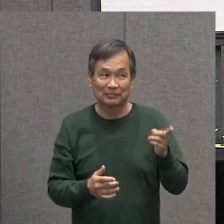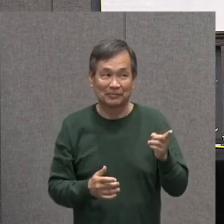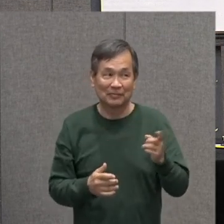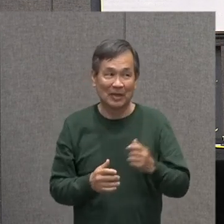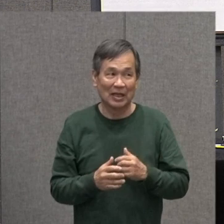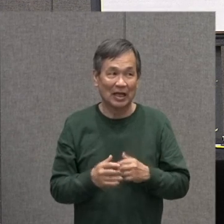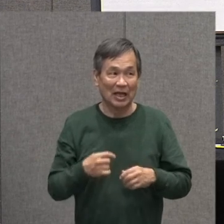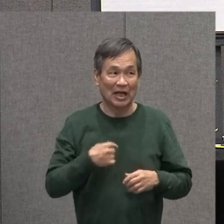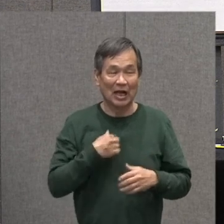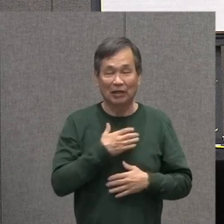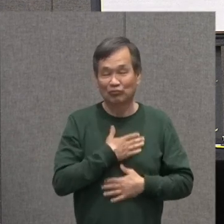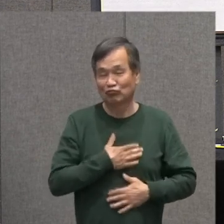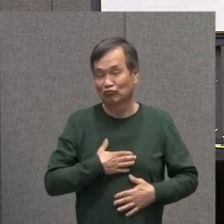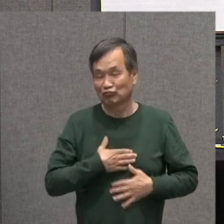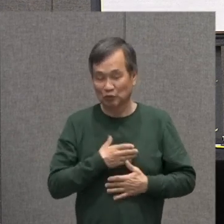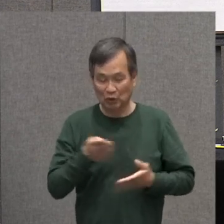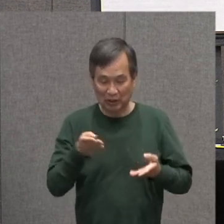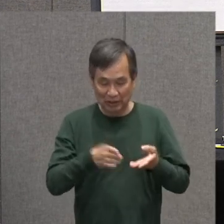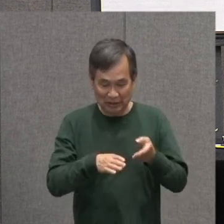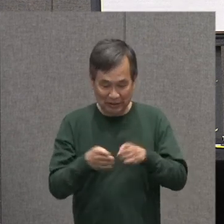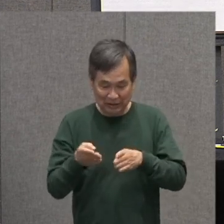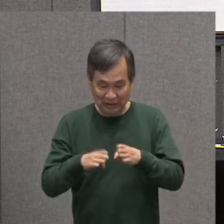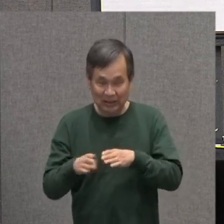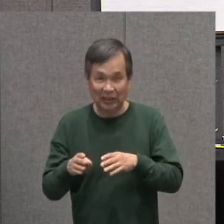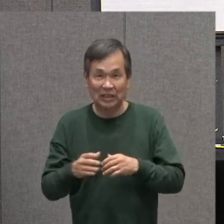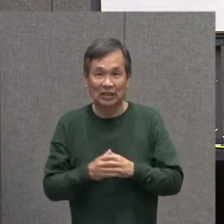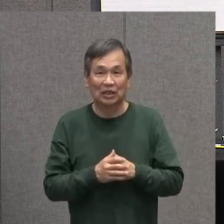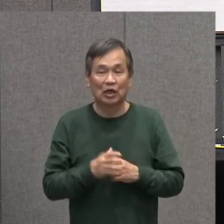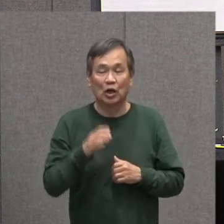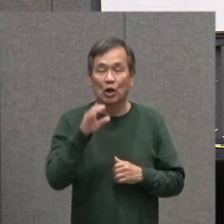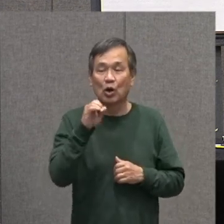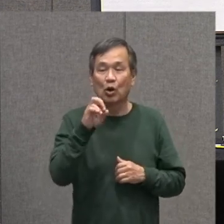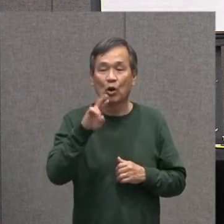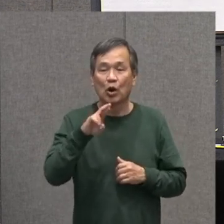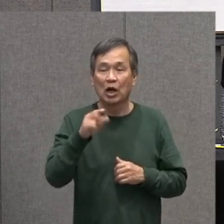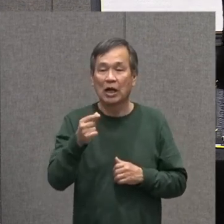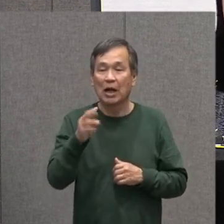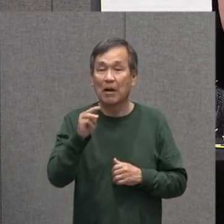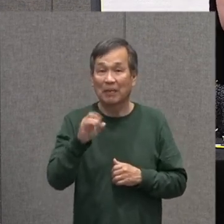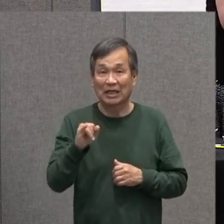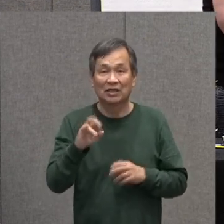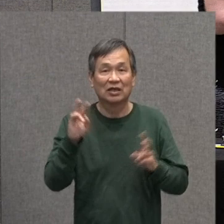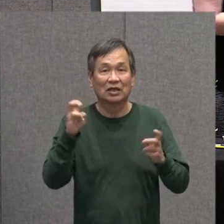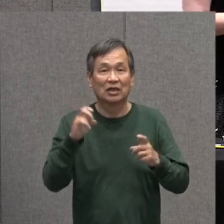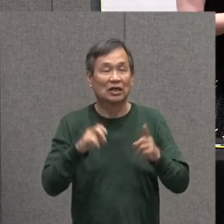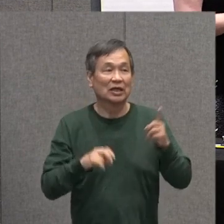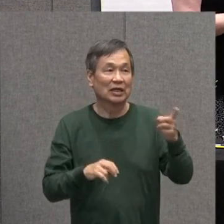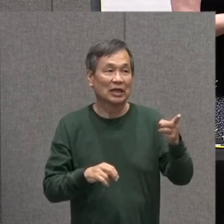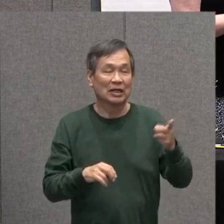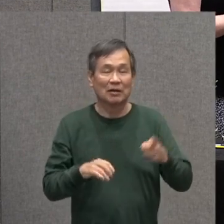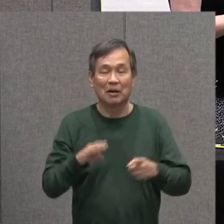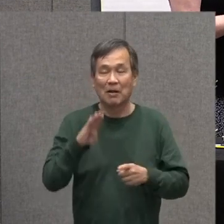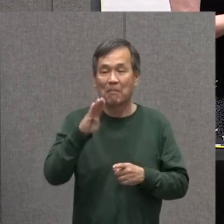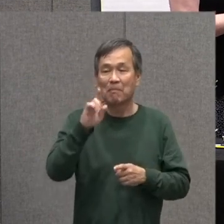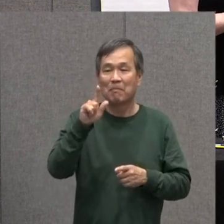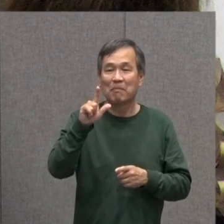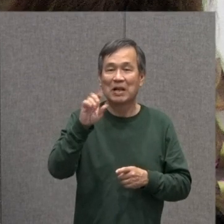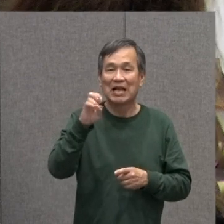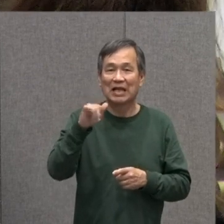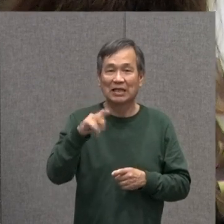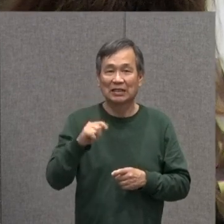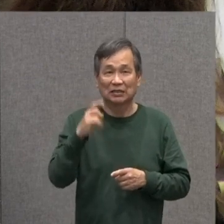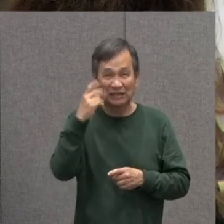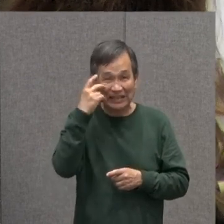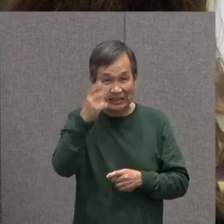a paper folder, and in that art world, it's called origami. But there's something called a pleat fold. And if you look